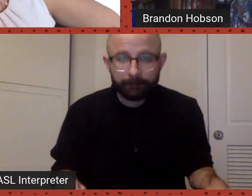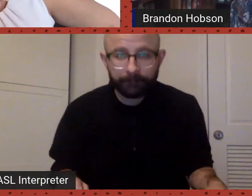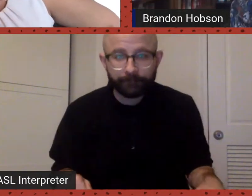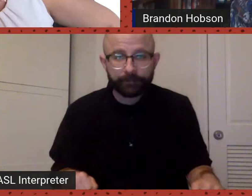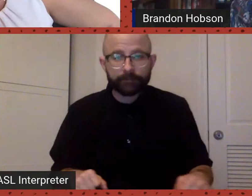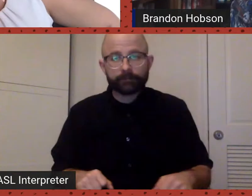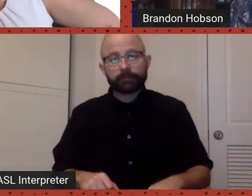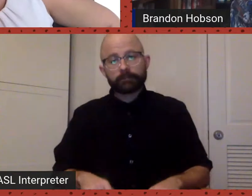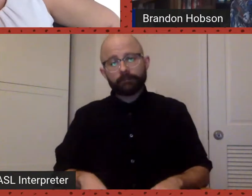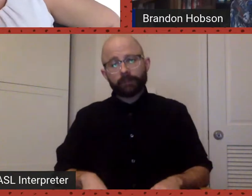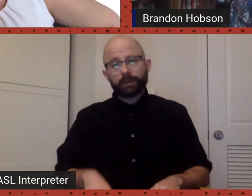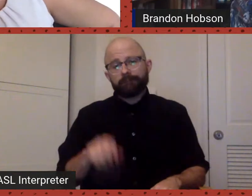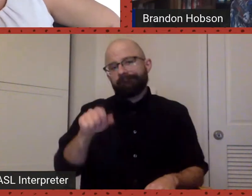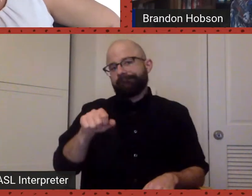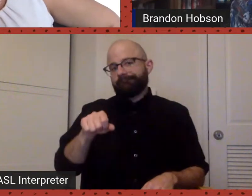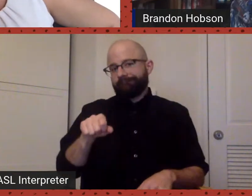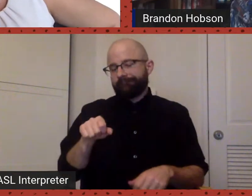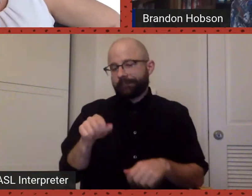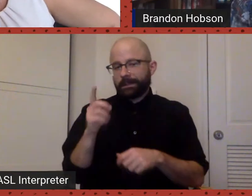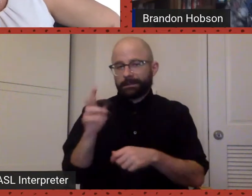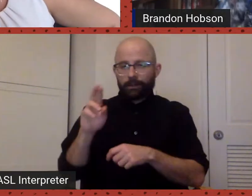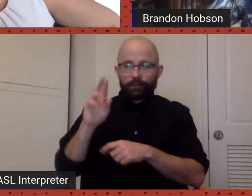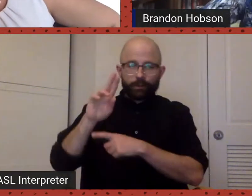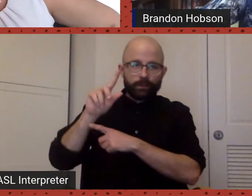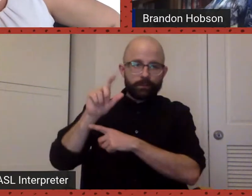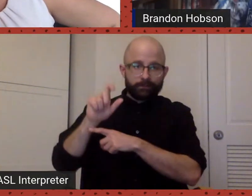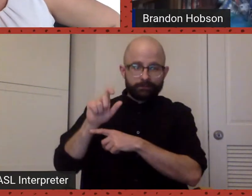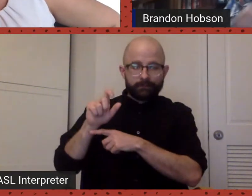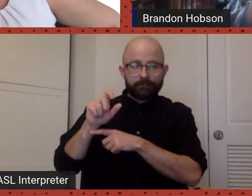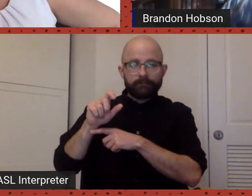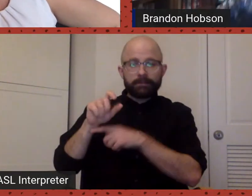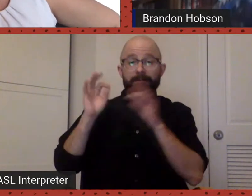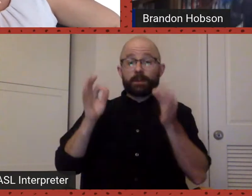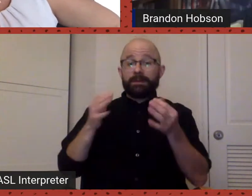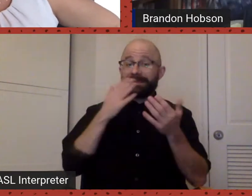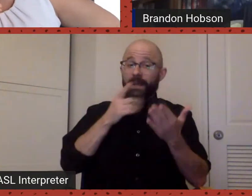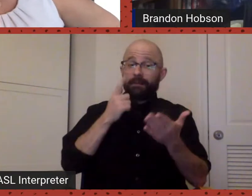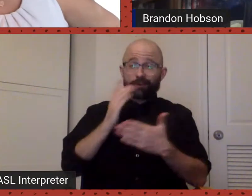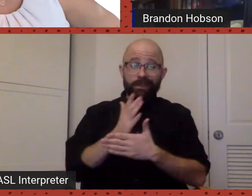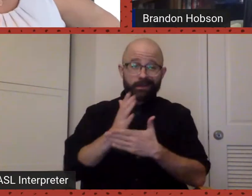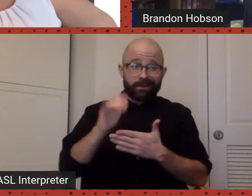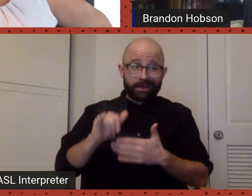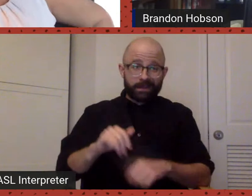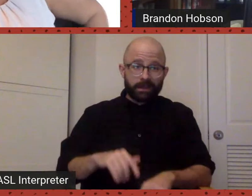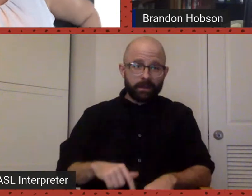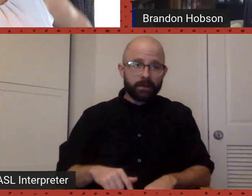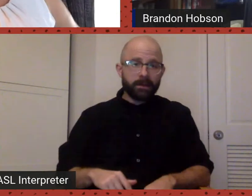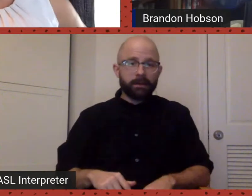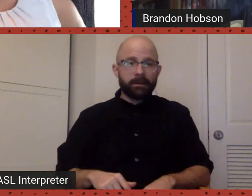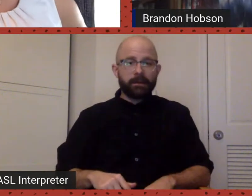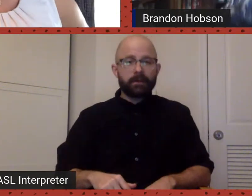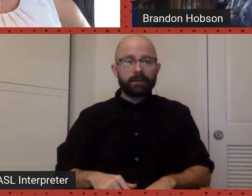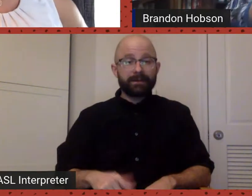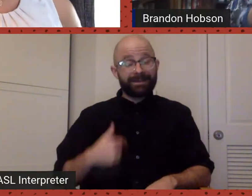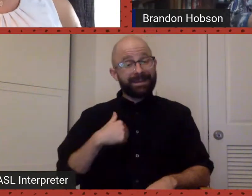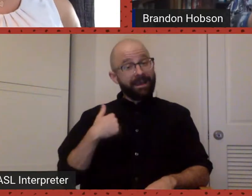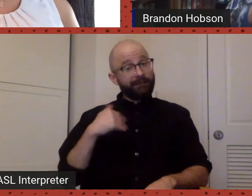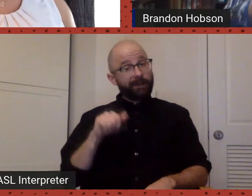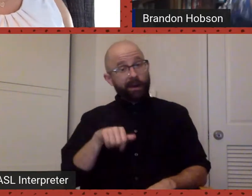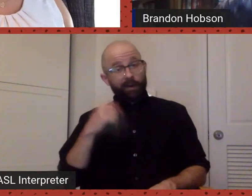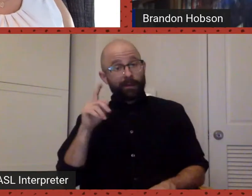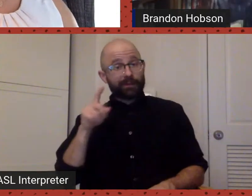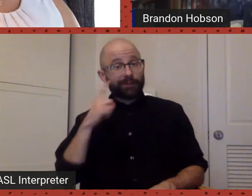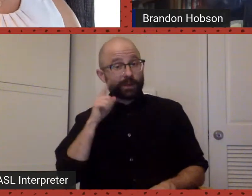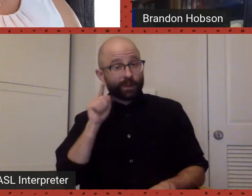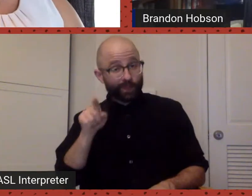Yeah, absolutely. Thank you so much for sharing that. Ooh. I have another question for you, but I